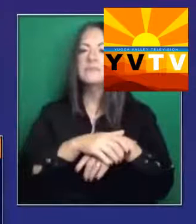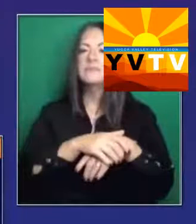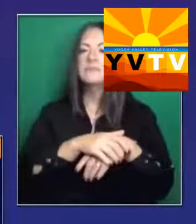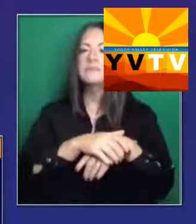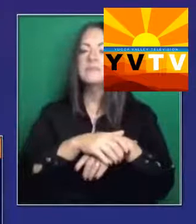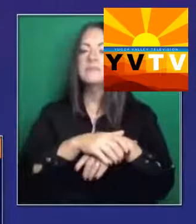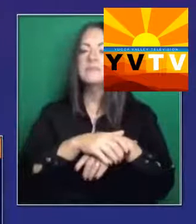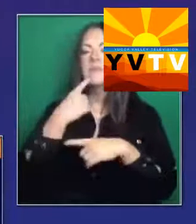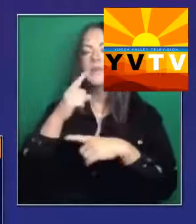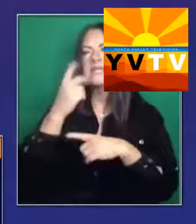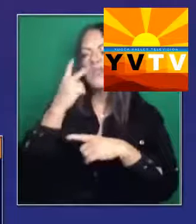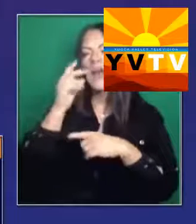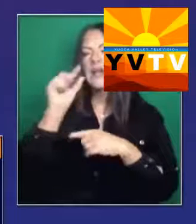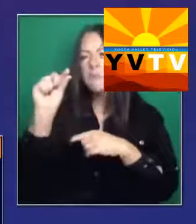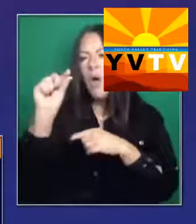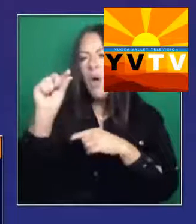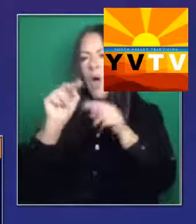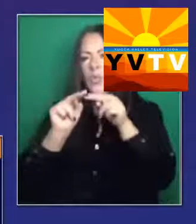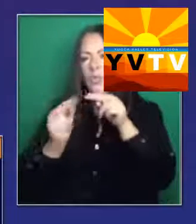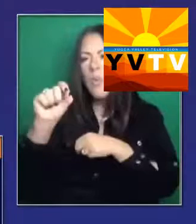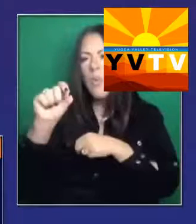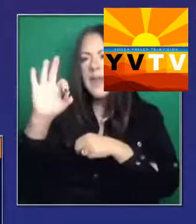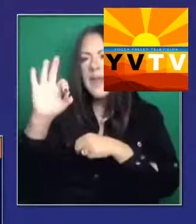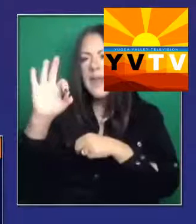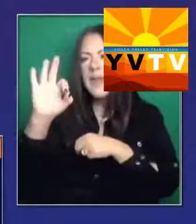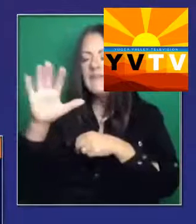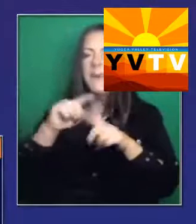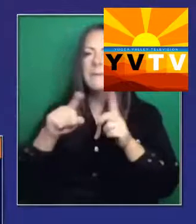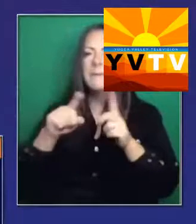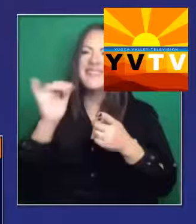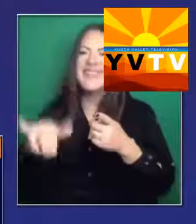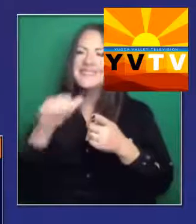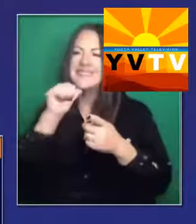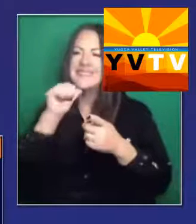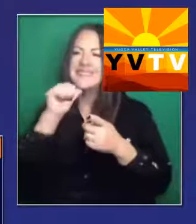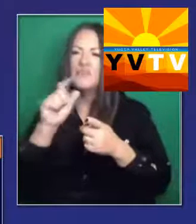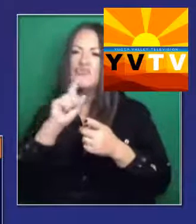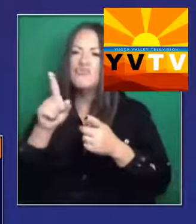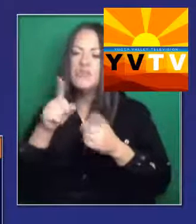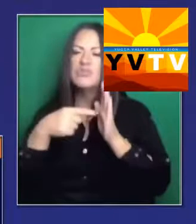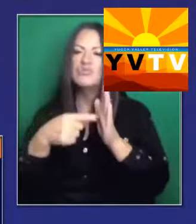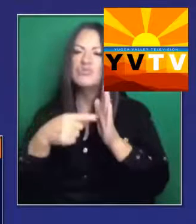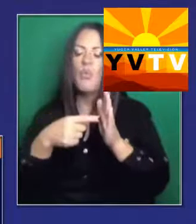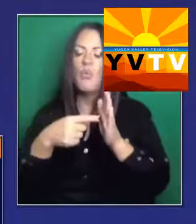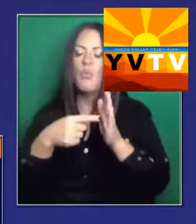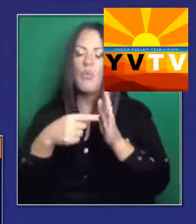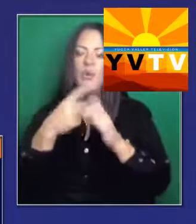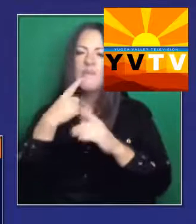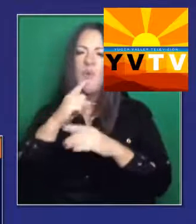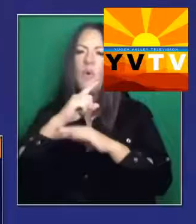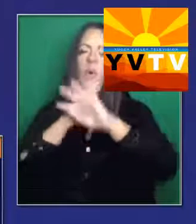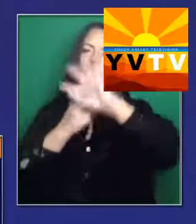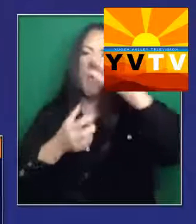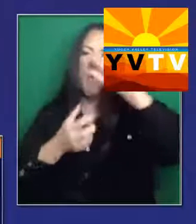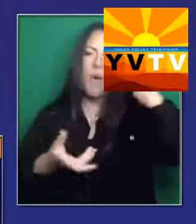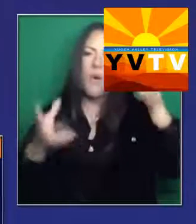but again, may not be truly representative of the sample that is truly